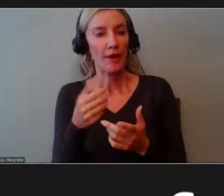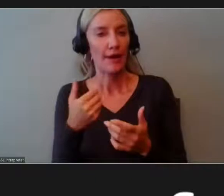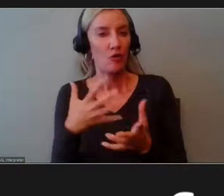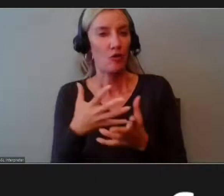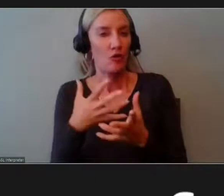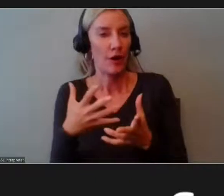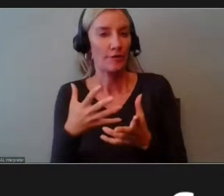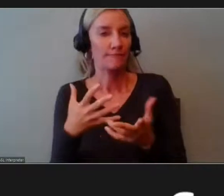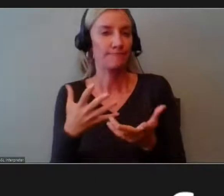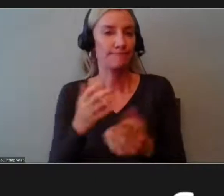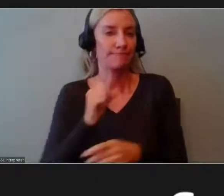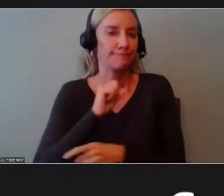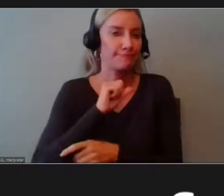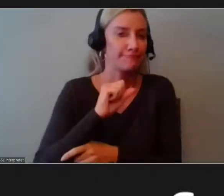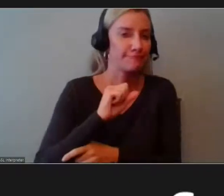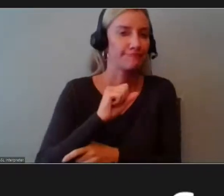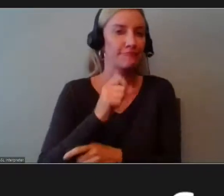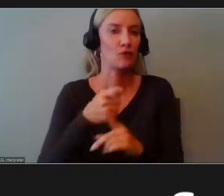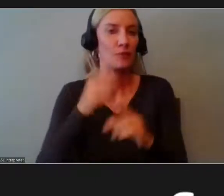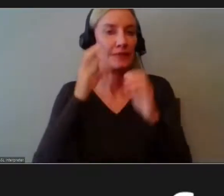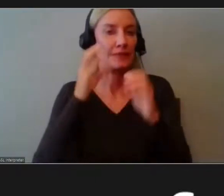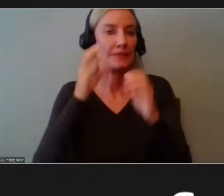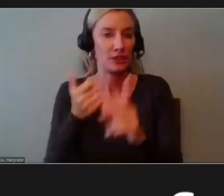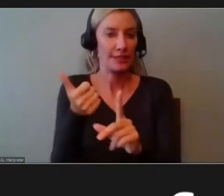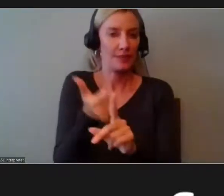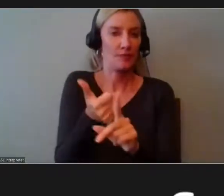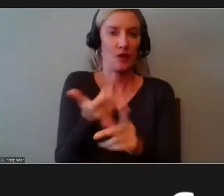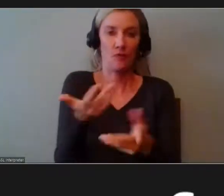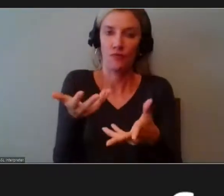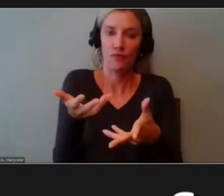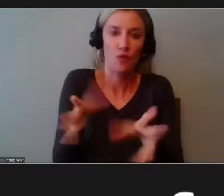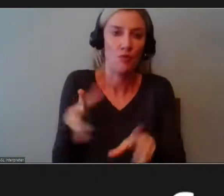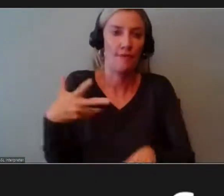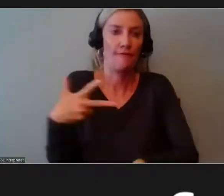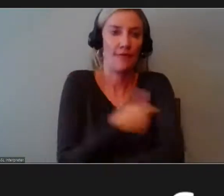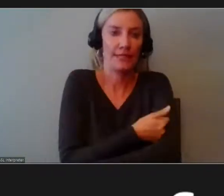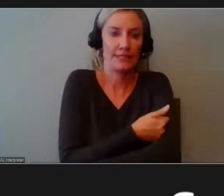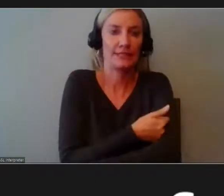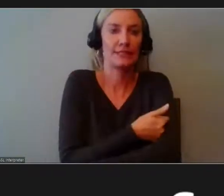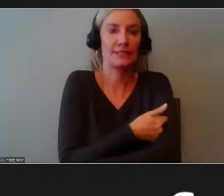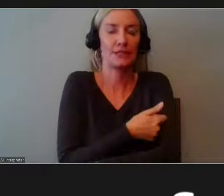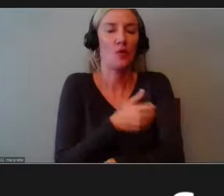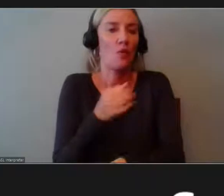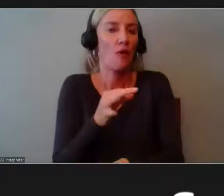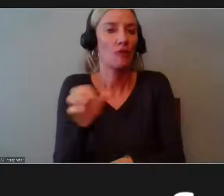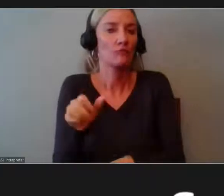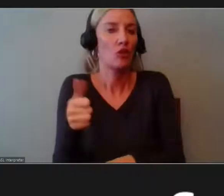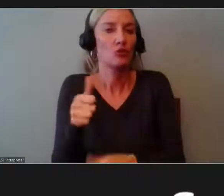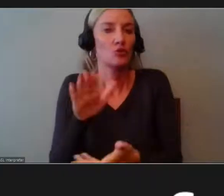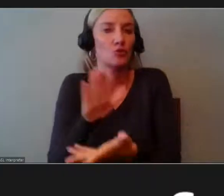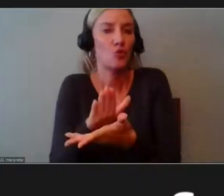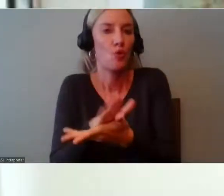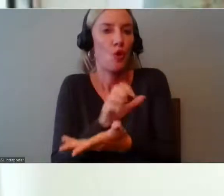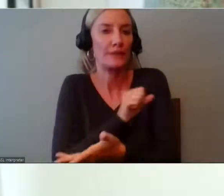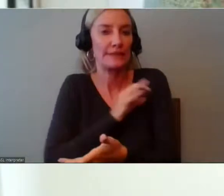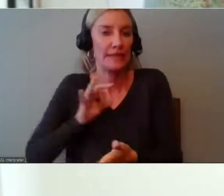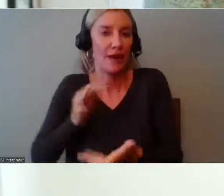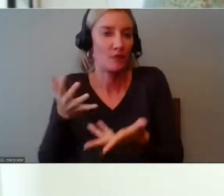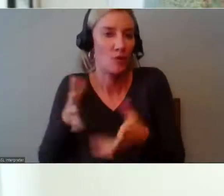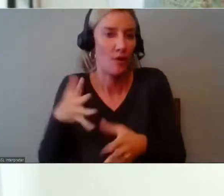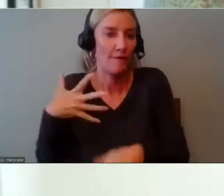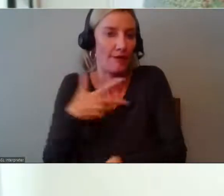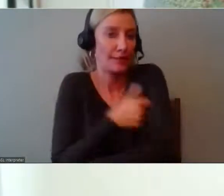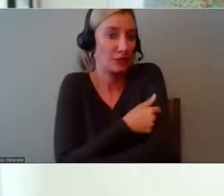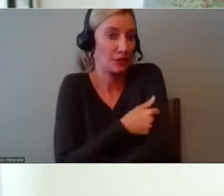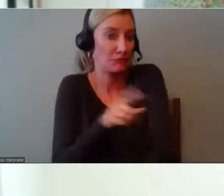teachers that don't want to get vaccinated and school staff? No, actually,